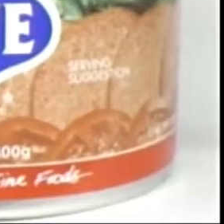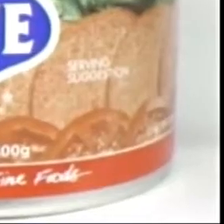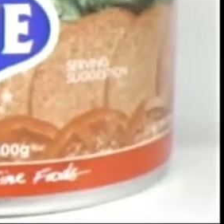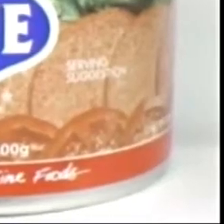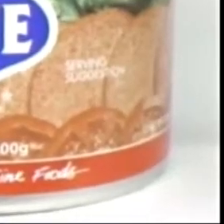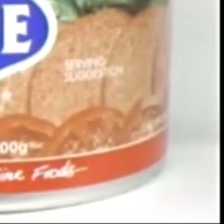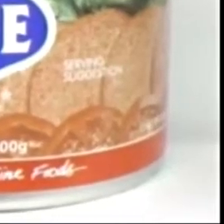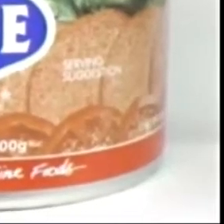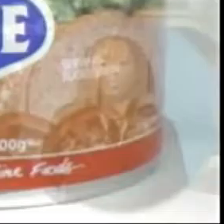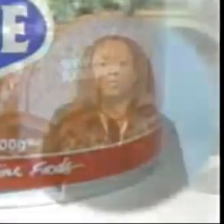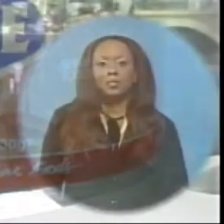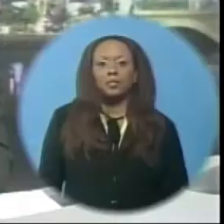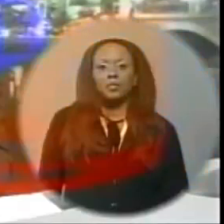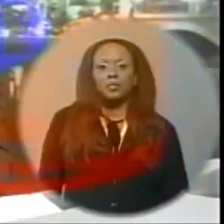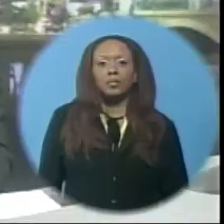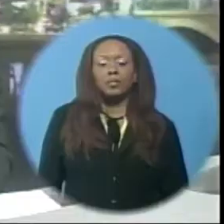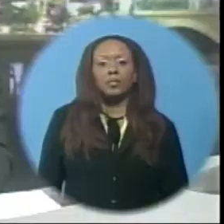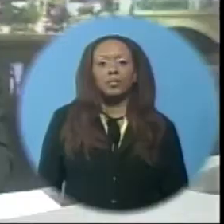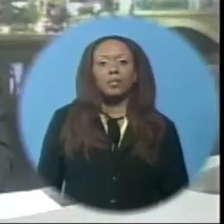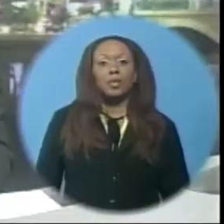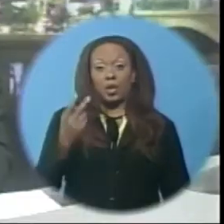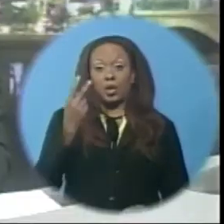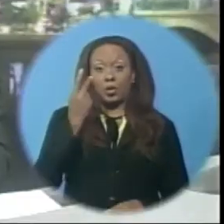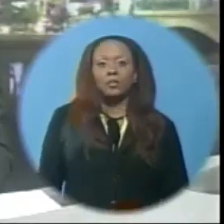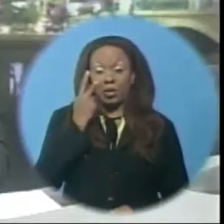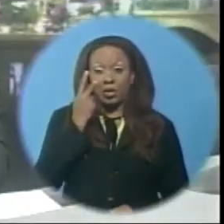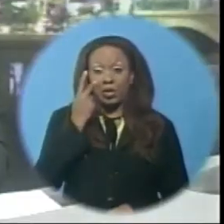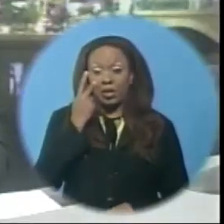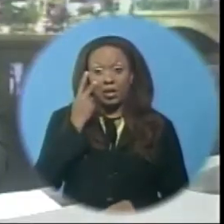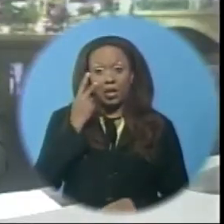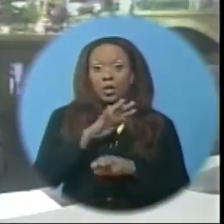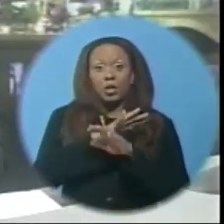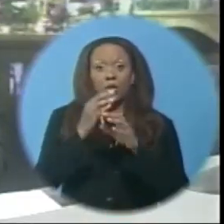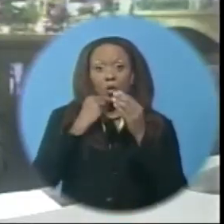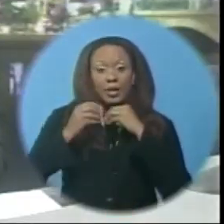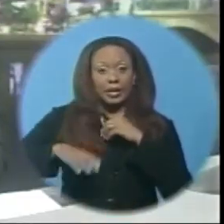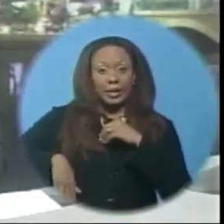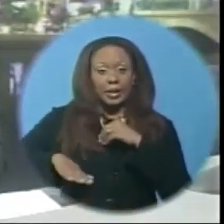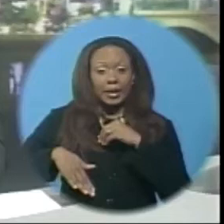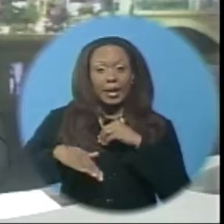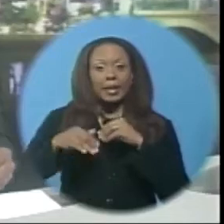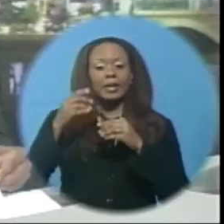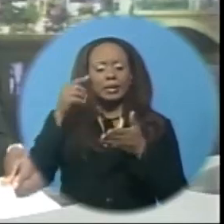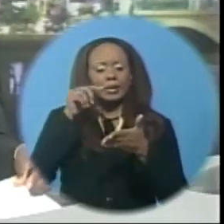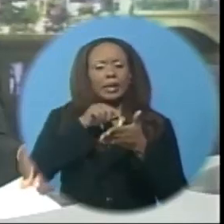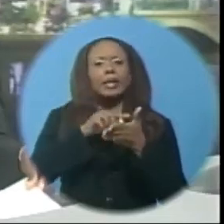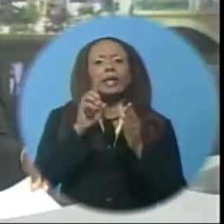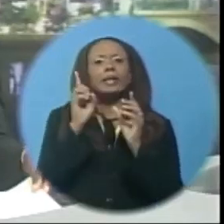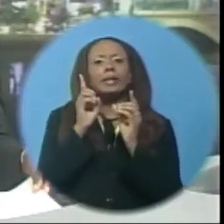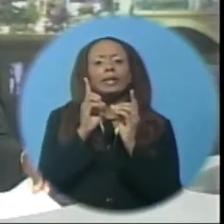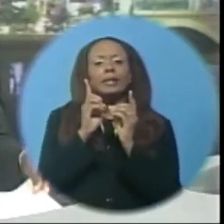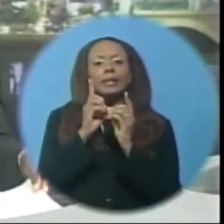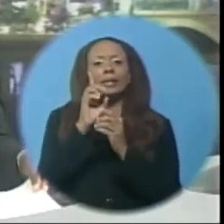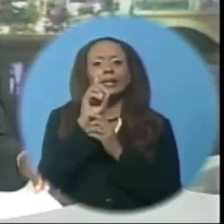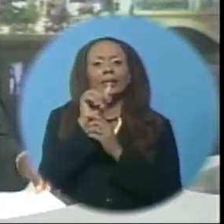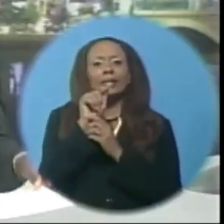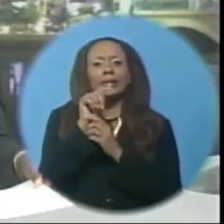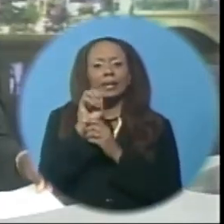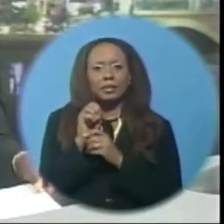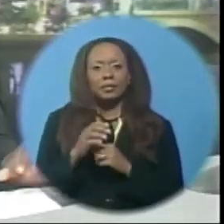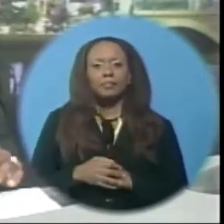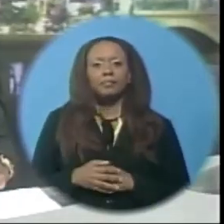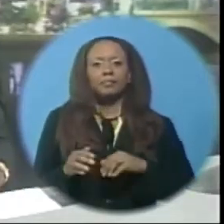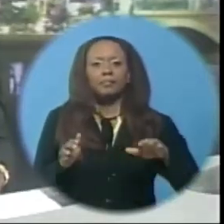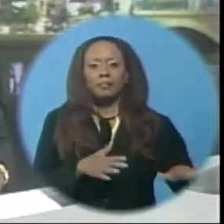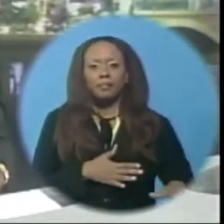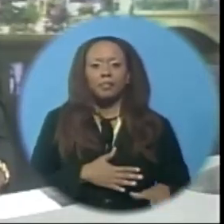relevant authorities. There have been no reports of illness associated with the product to date. After 5